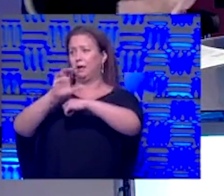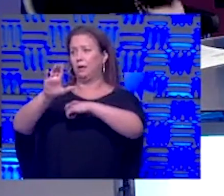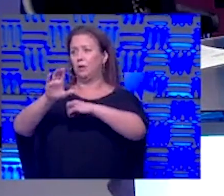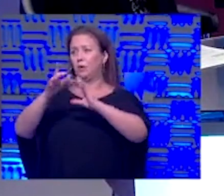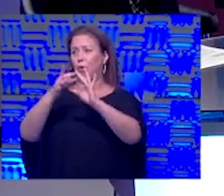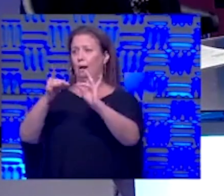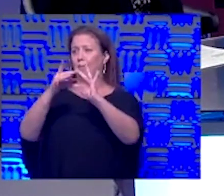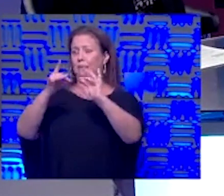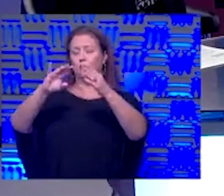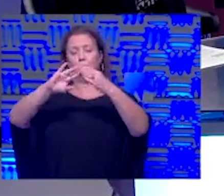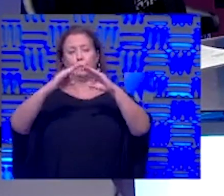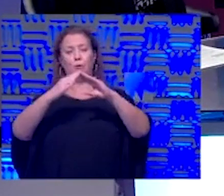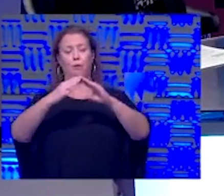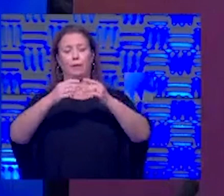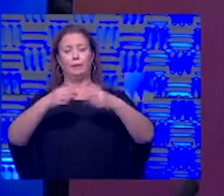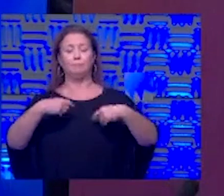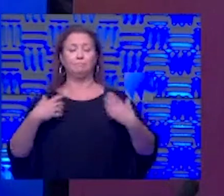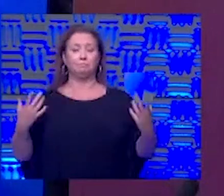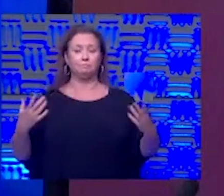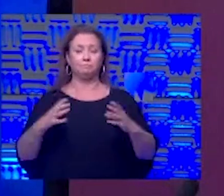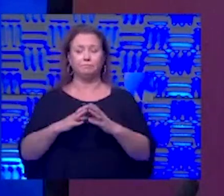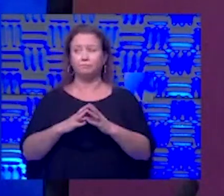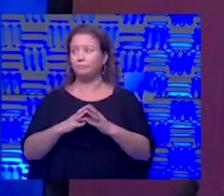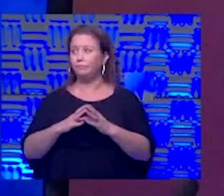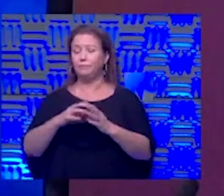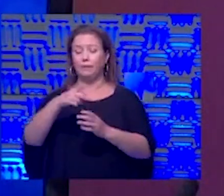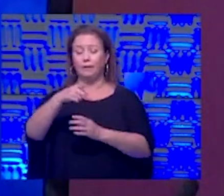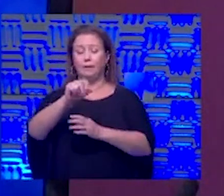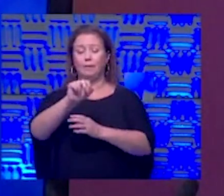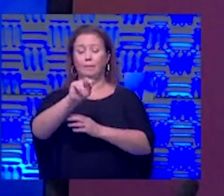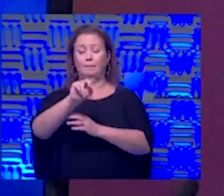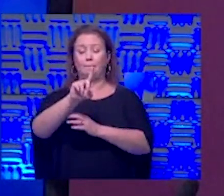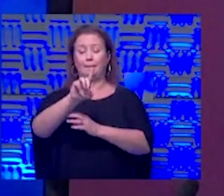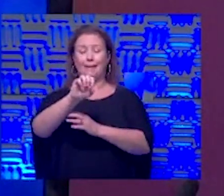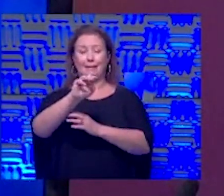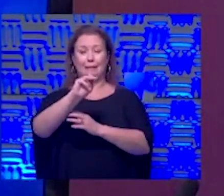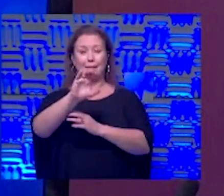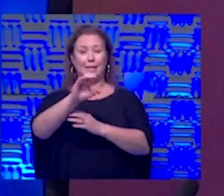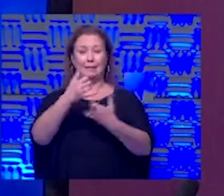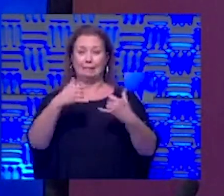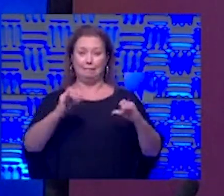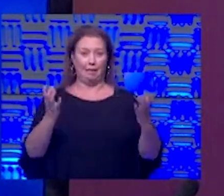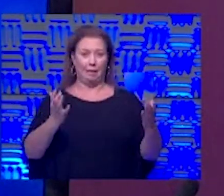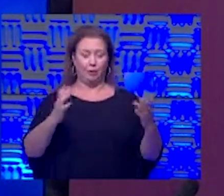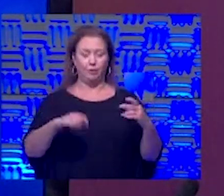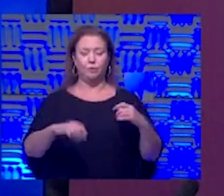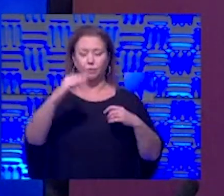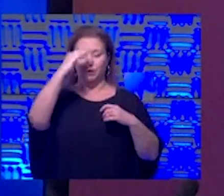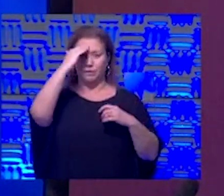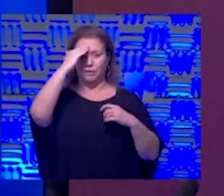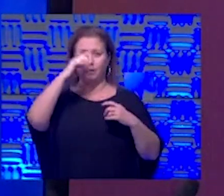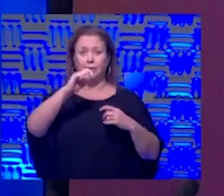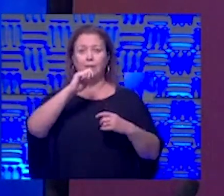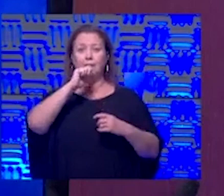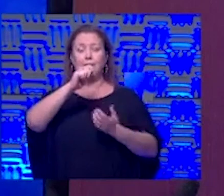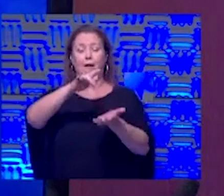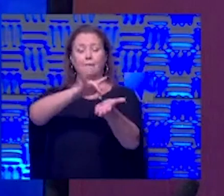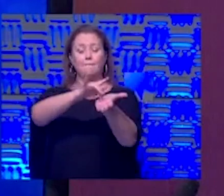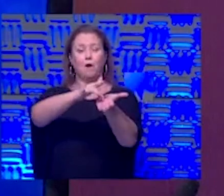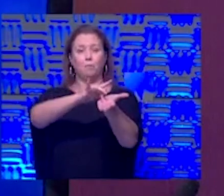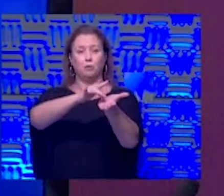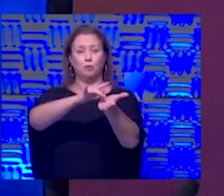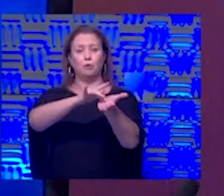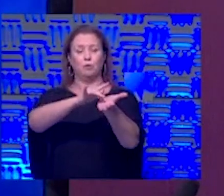your message is to the community. The pandemic's still there. We know that the